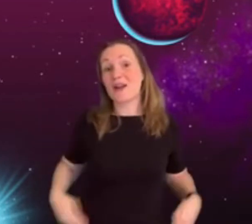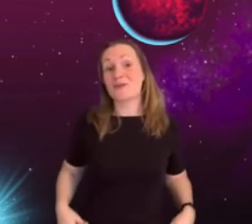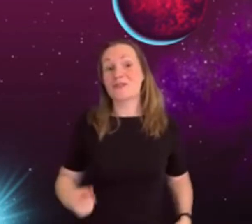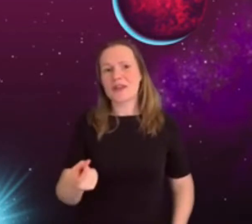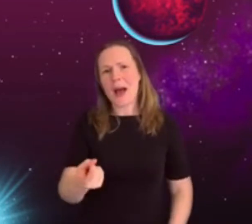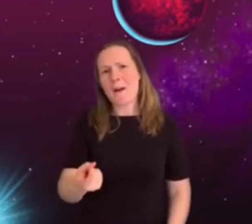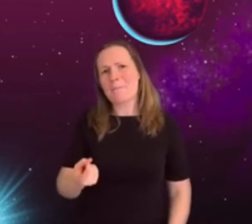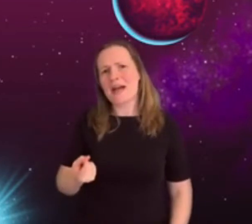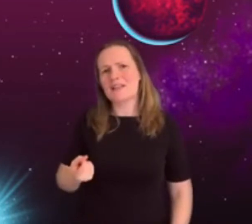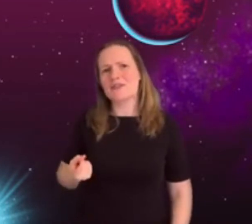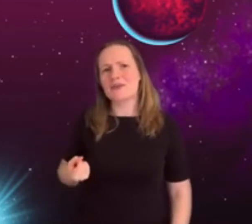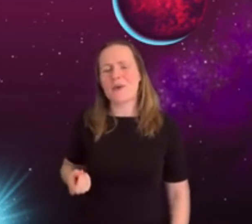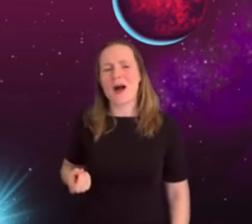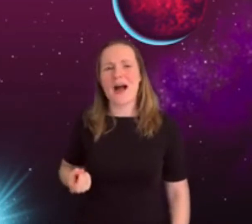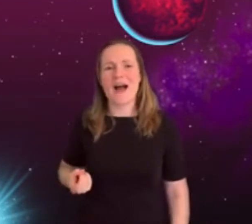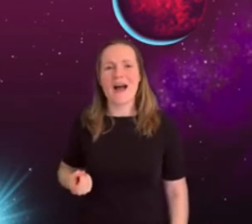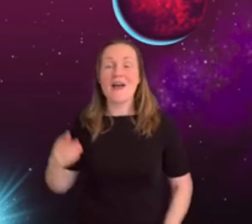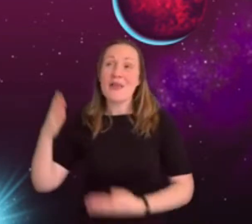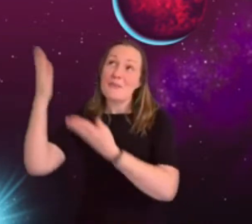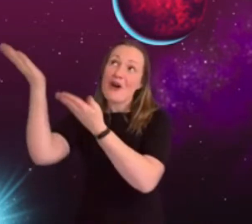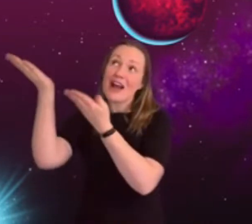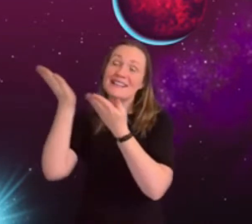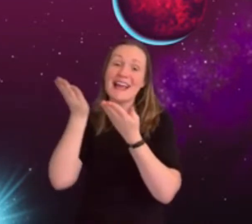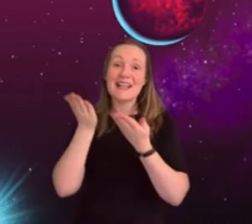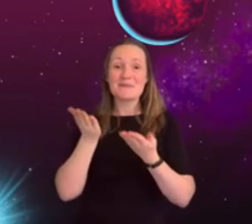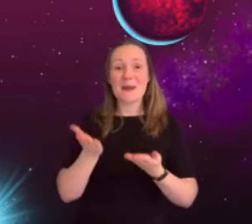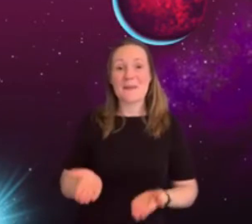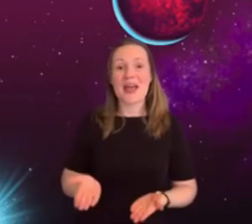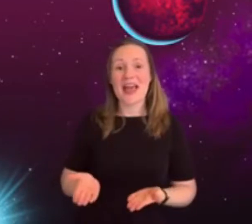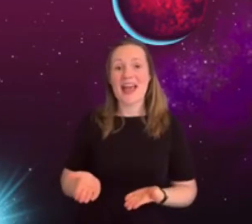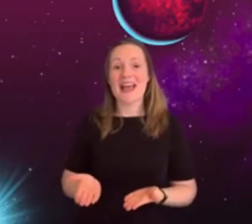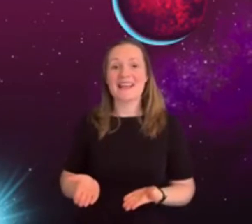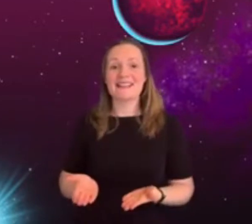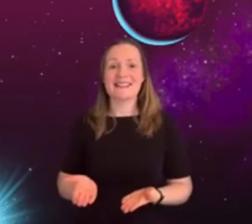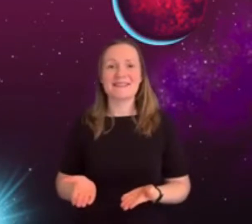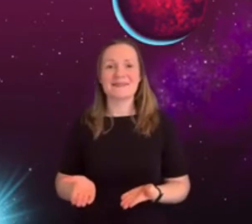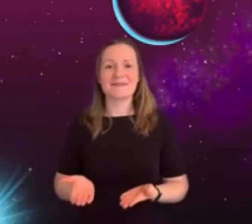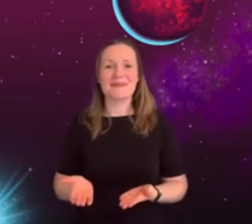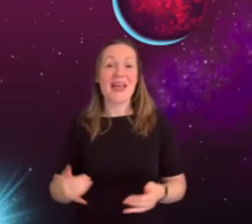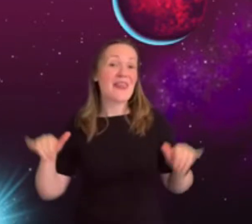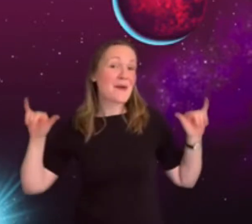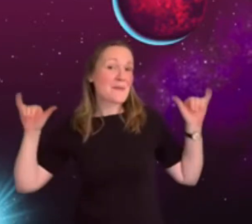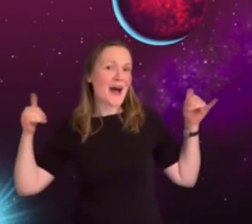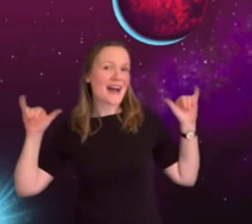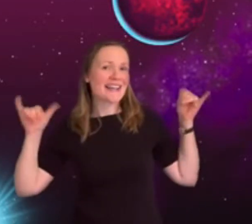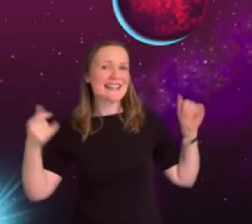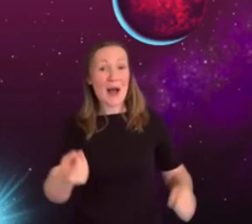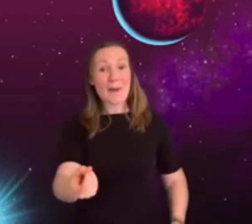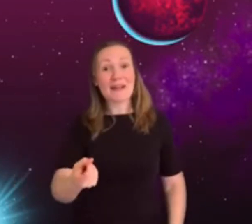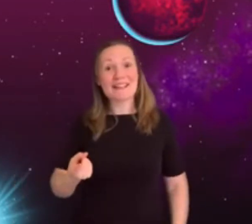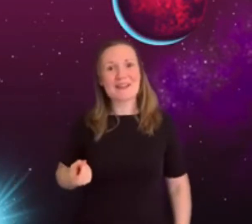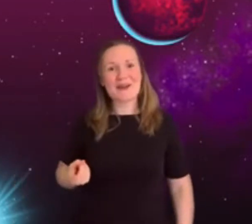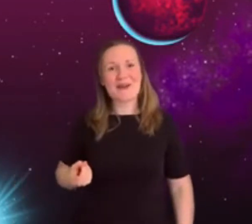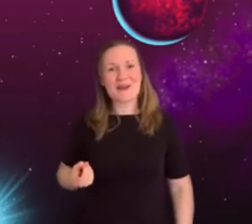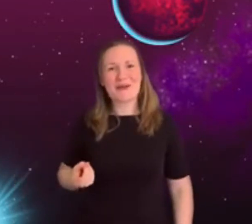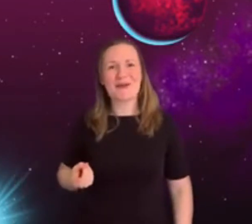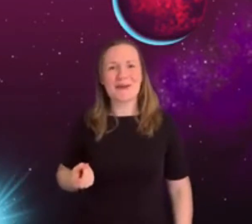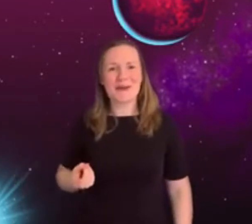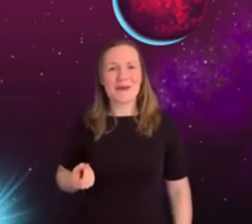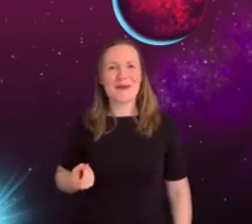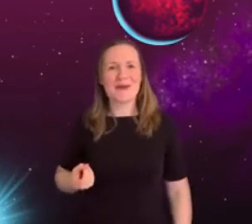party clothes, just come as you are. The price has been paid. The party's coming